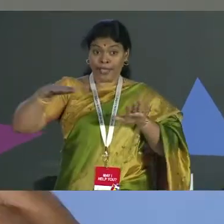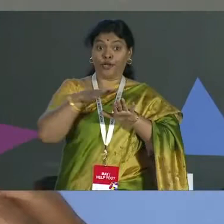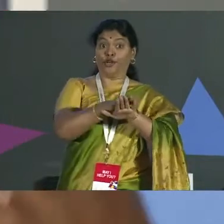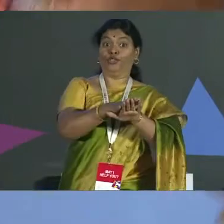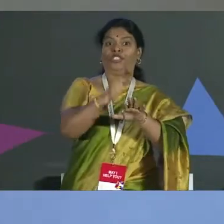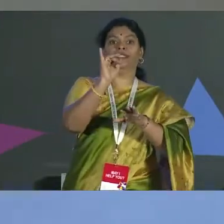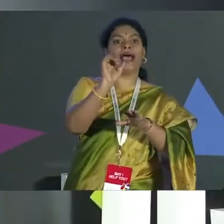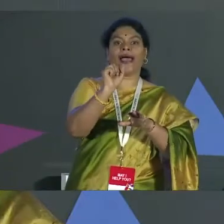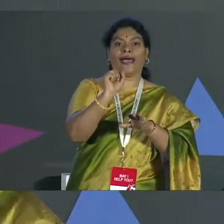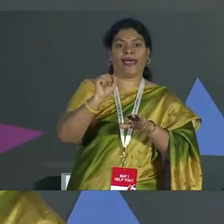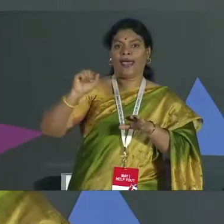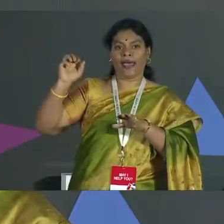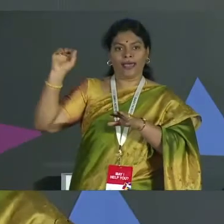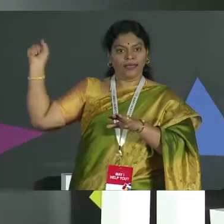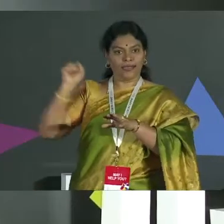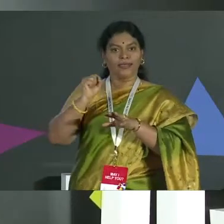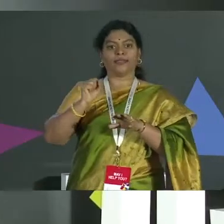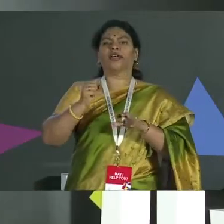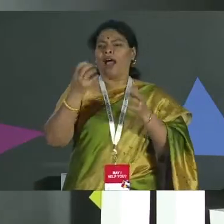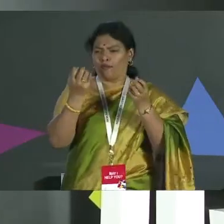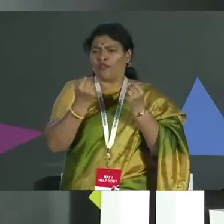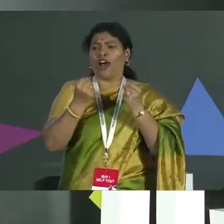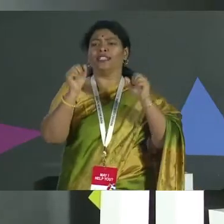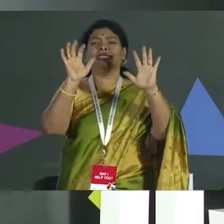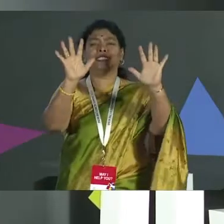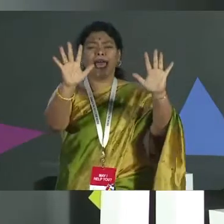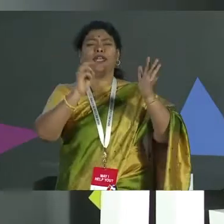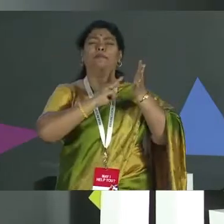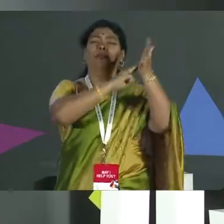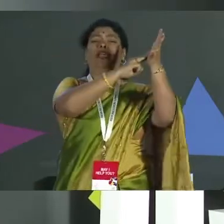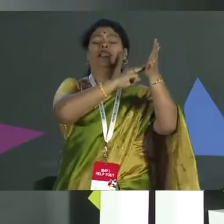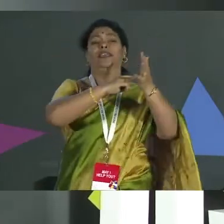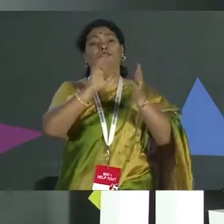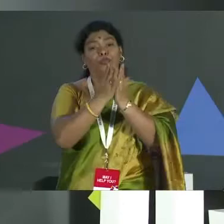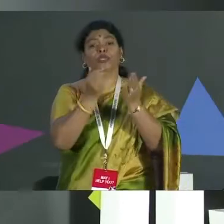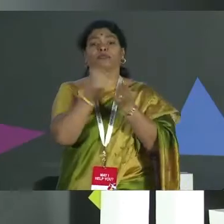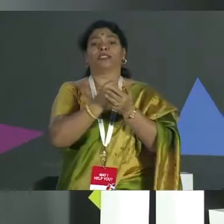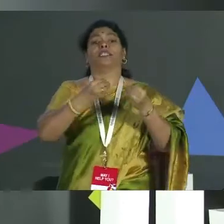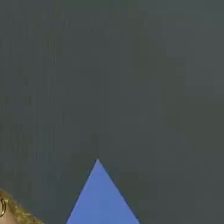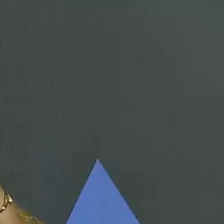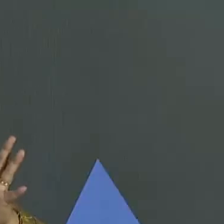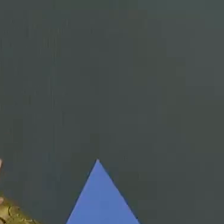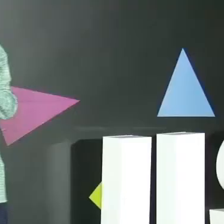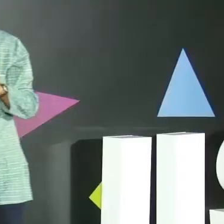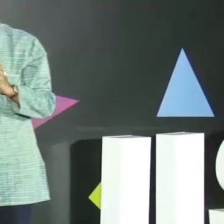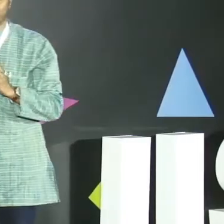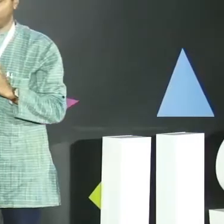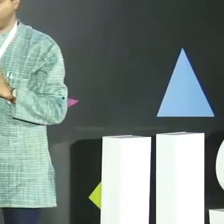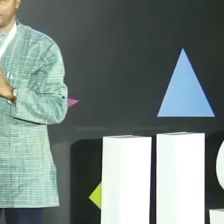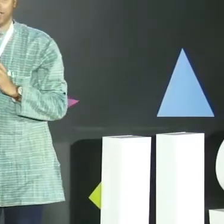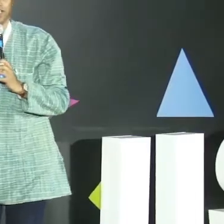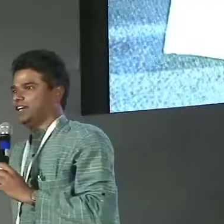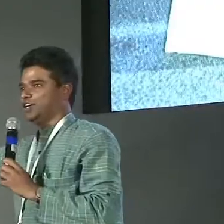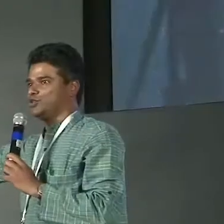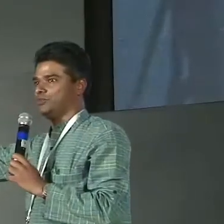I wish this to sell at least 10 million copies. Thank you. Thank you so much. Let's give a big round of